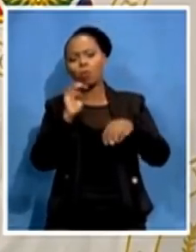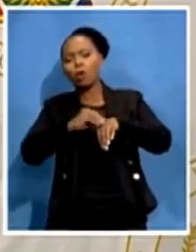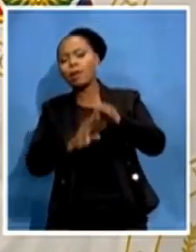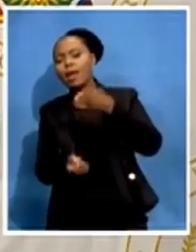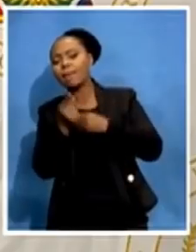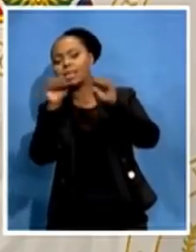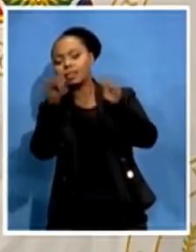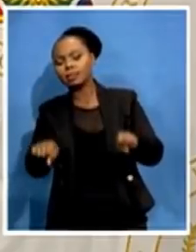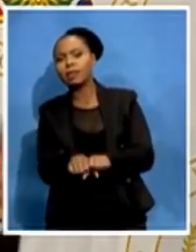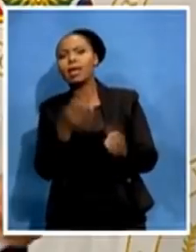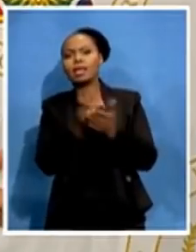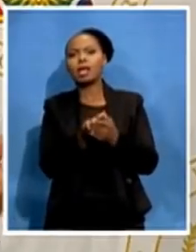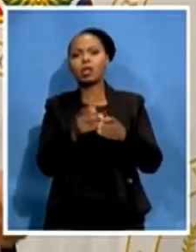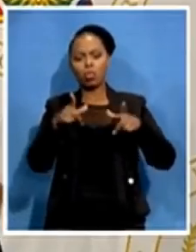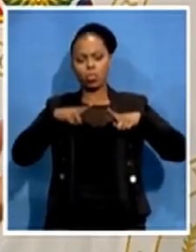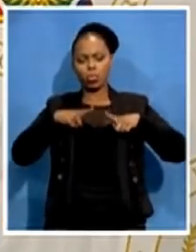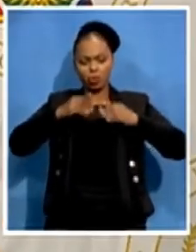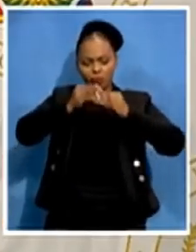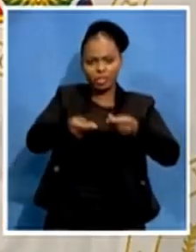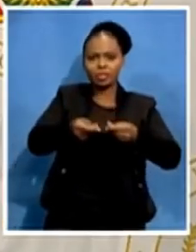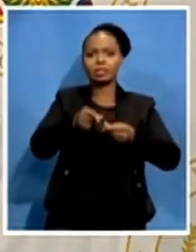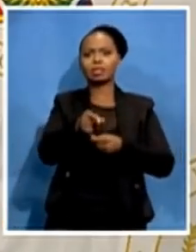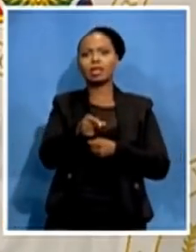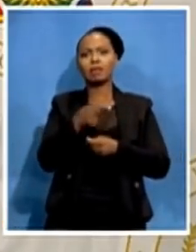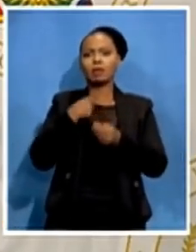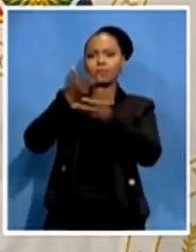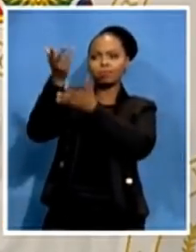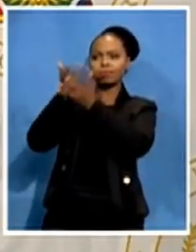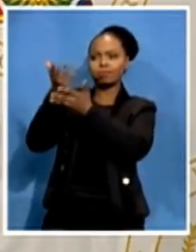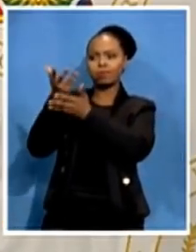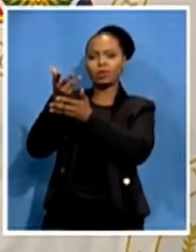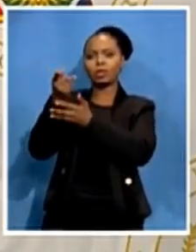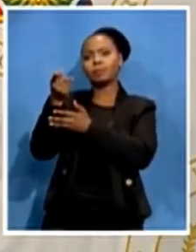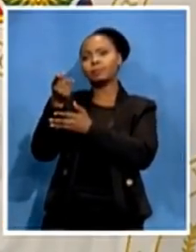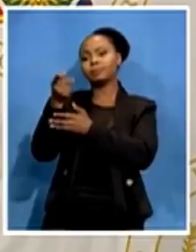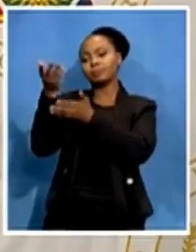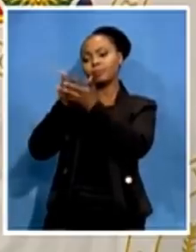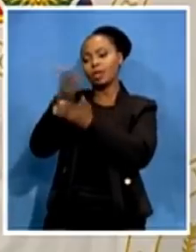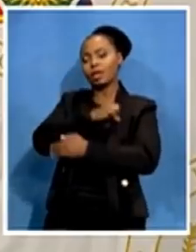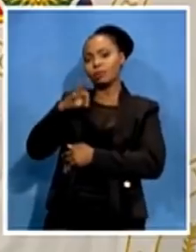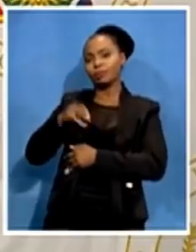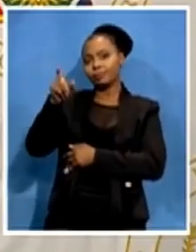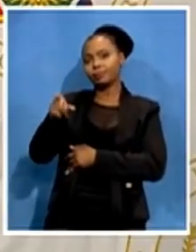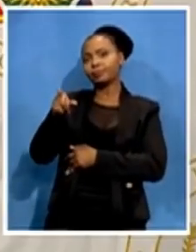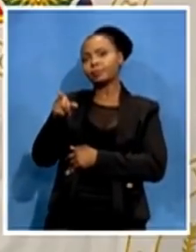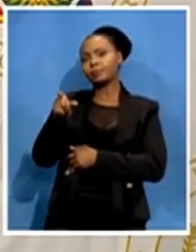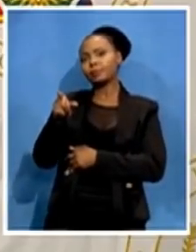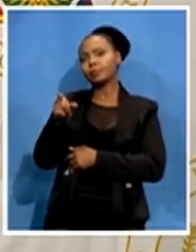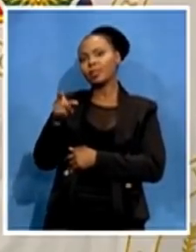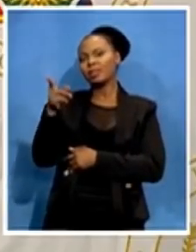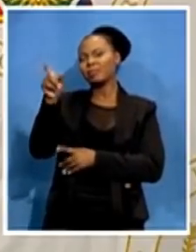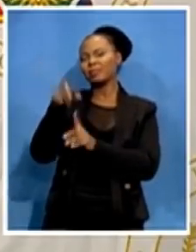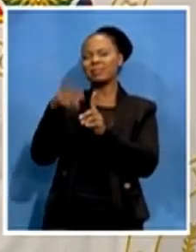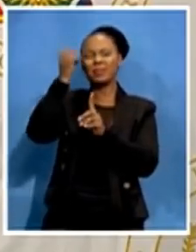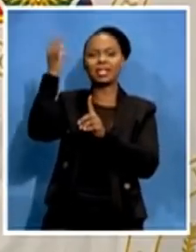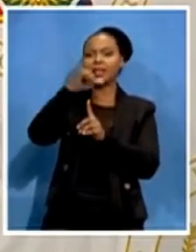in China. One of their I forgot the name of it, but that's where their technology really,